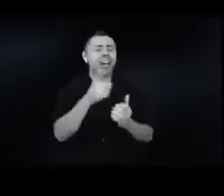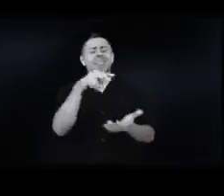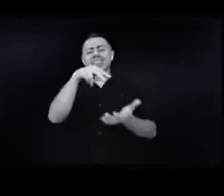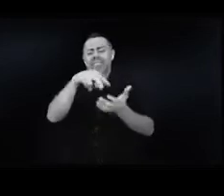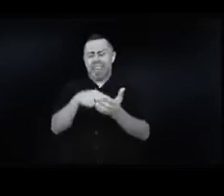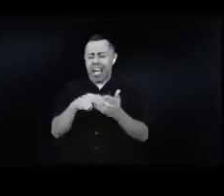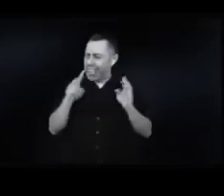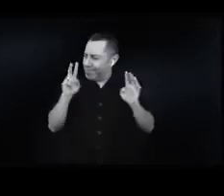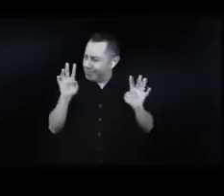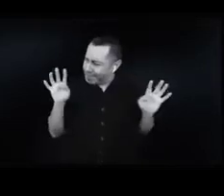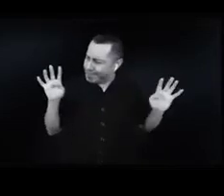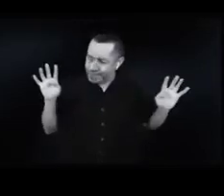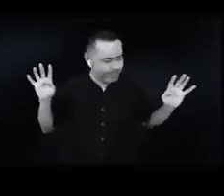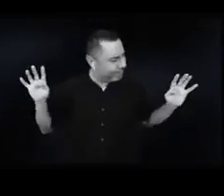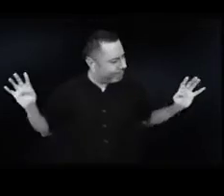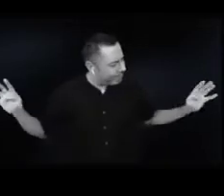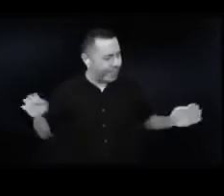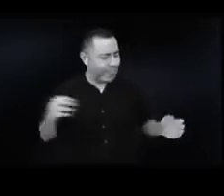Stand in love.